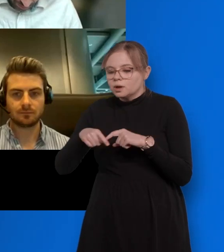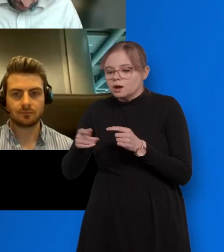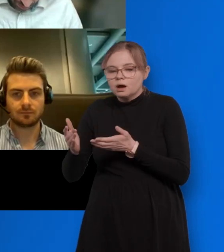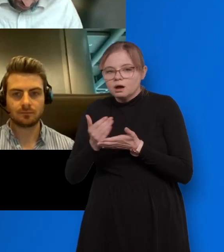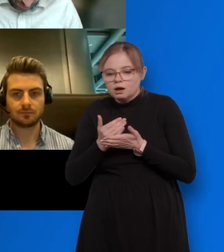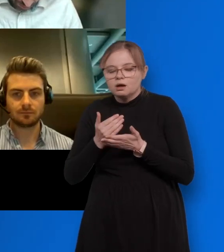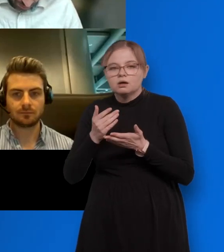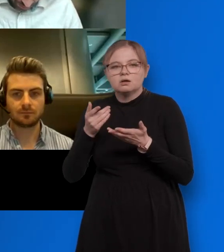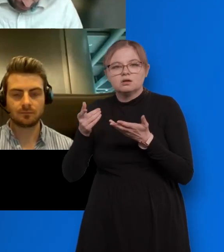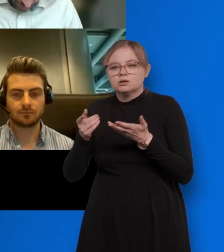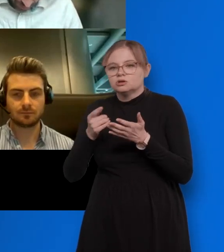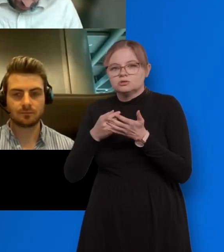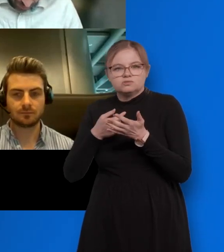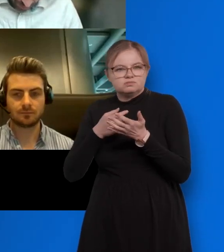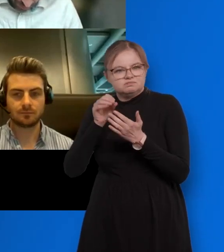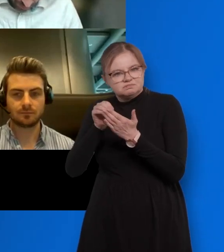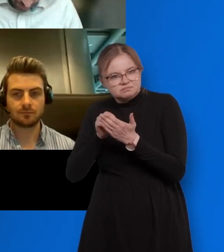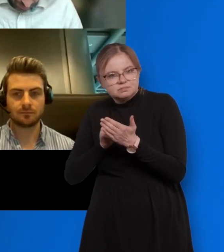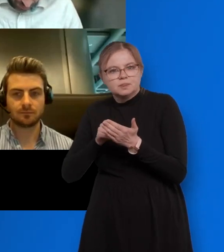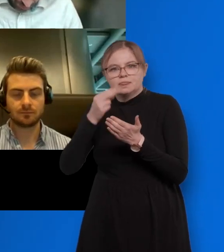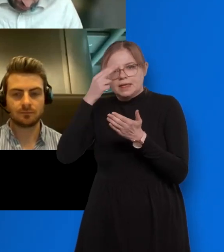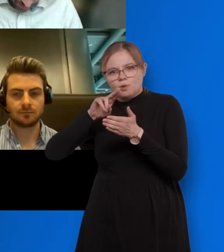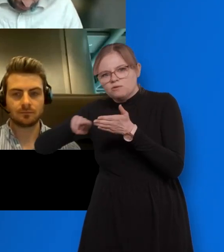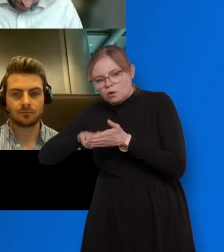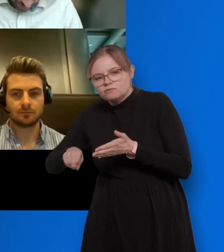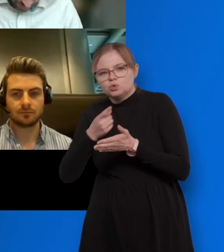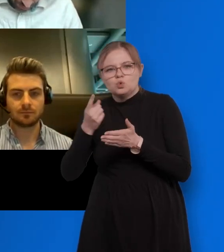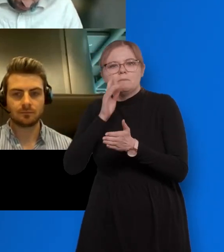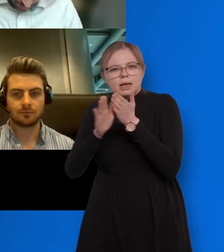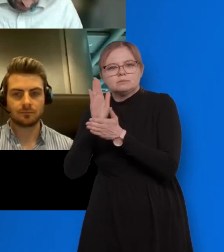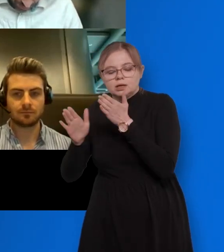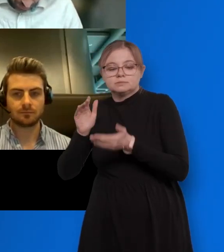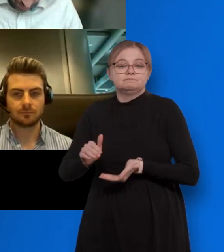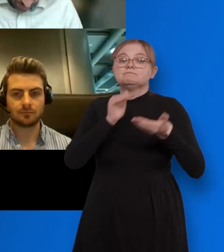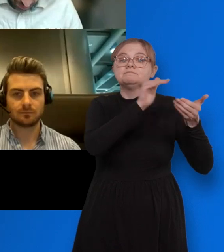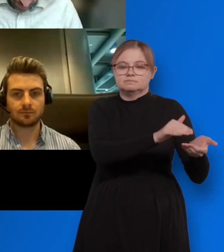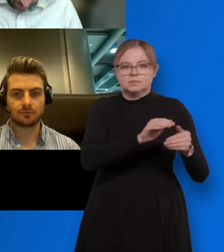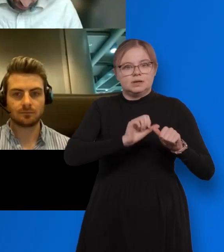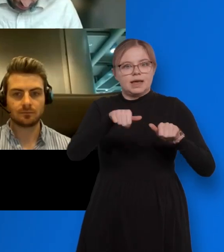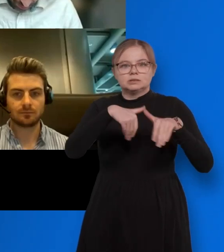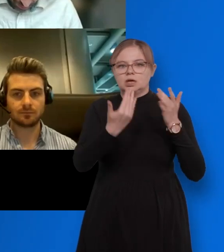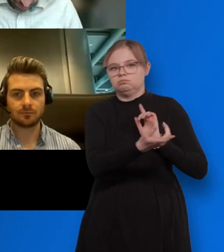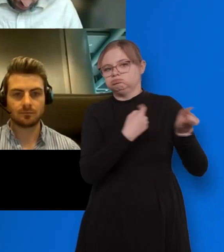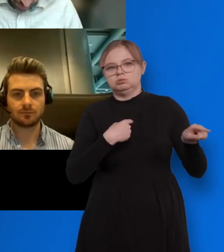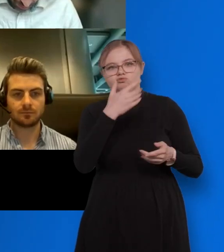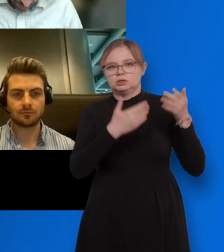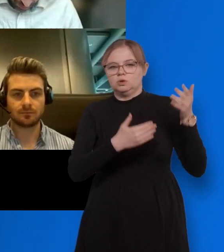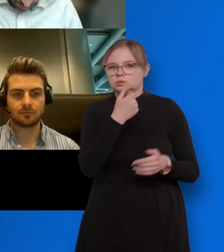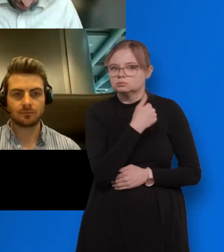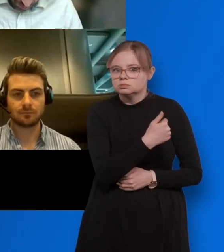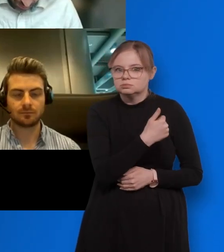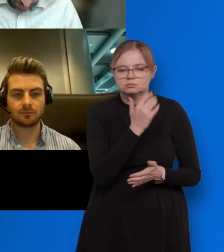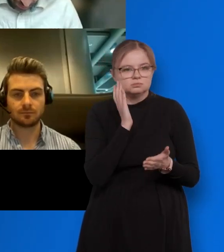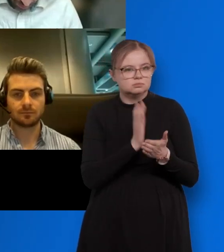anonymized references of these are the people who've passed the threshold, and they send us the results the next day. Basically, it's a very,